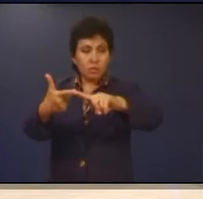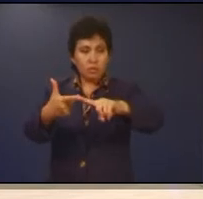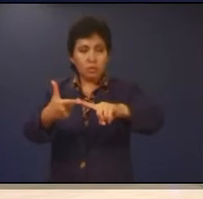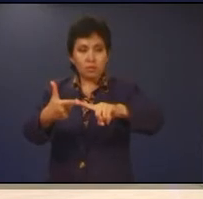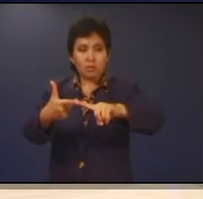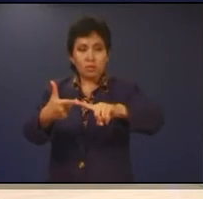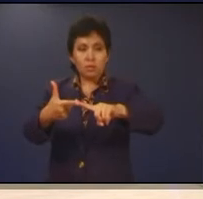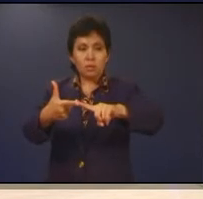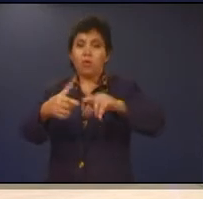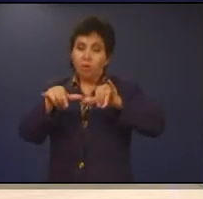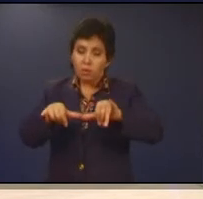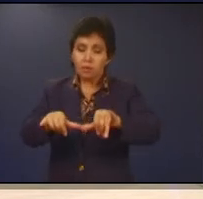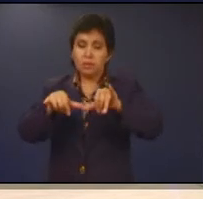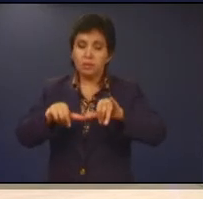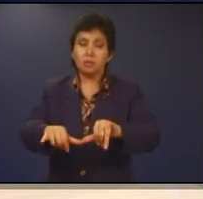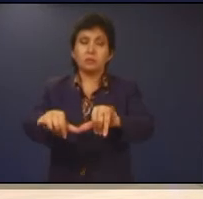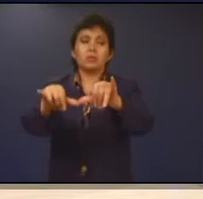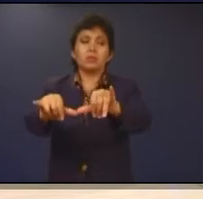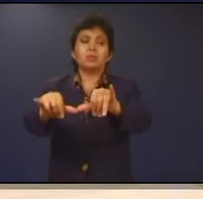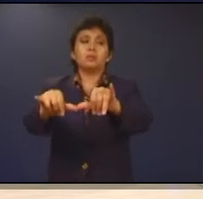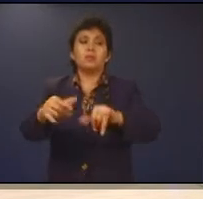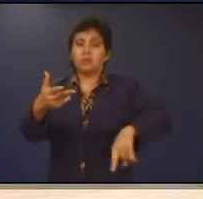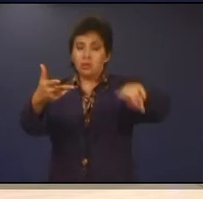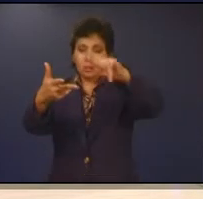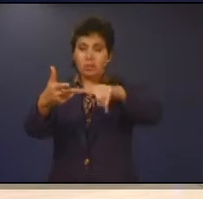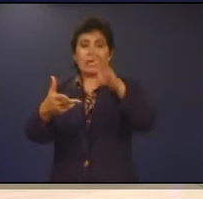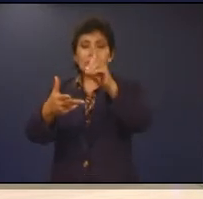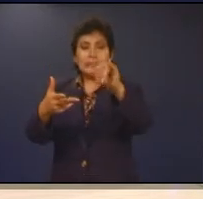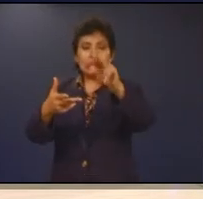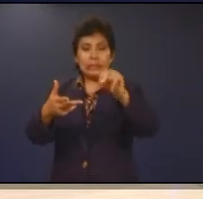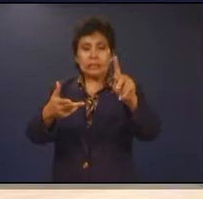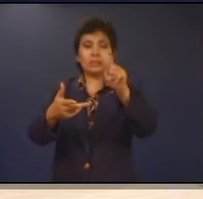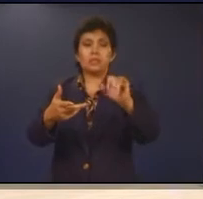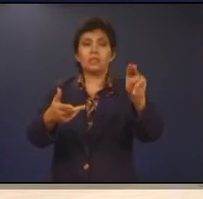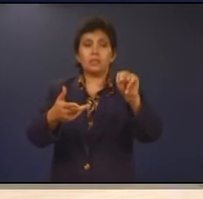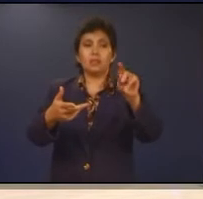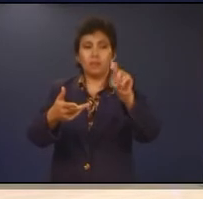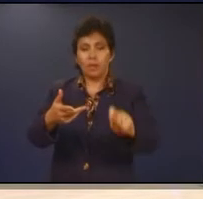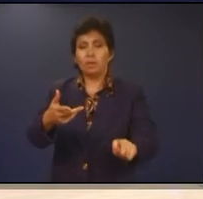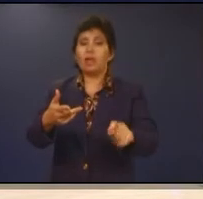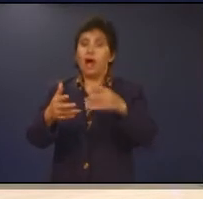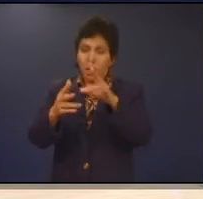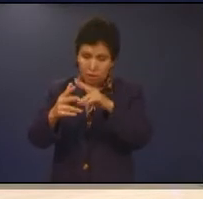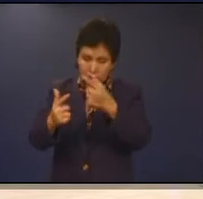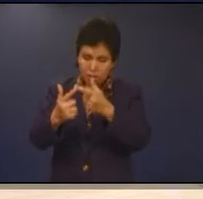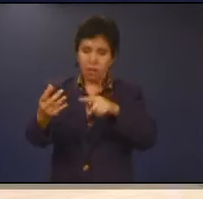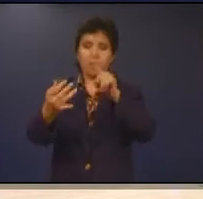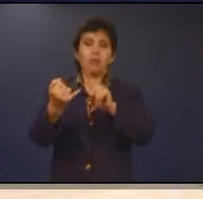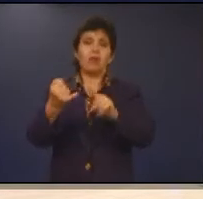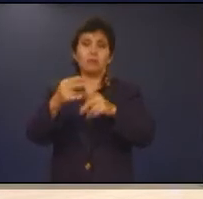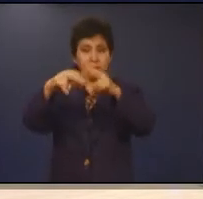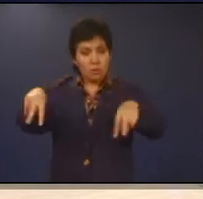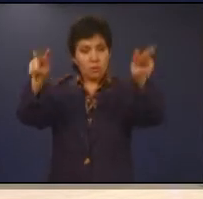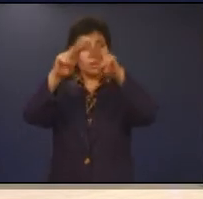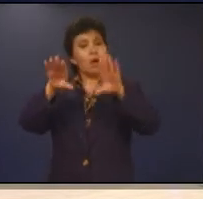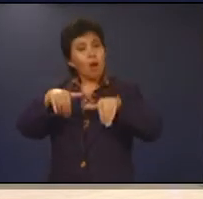the second one you look on consistency, and then the third one you look on distinctiveness, and you would evaluate that. It's